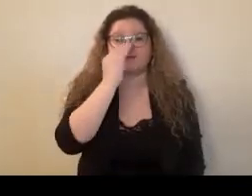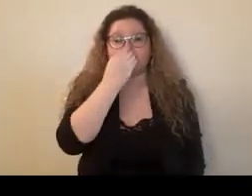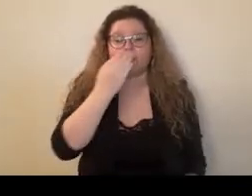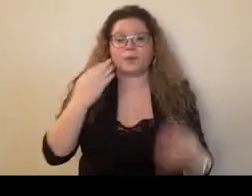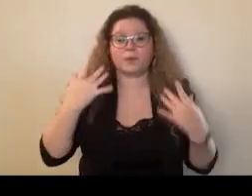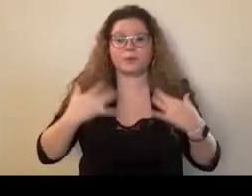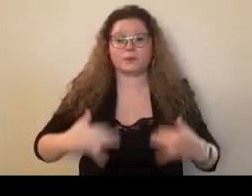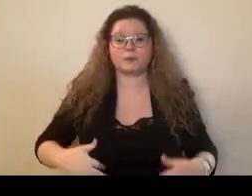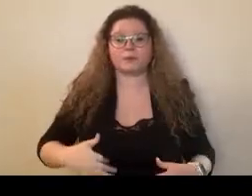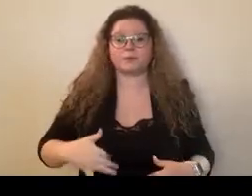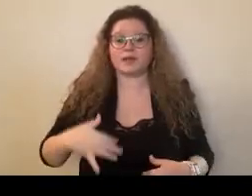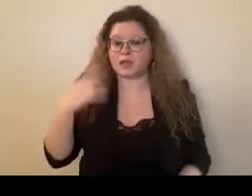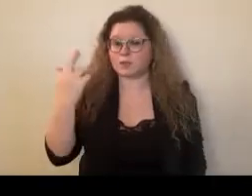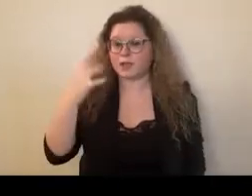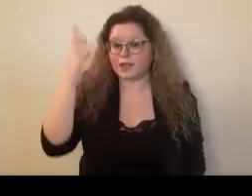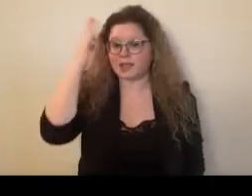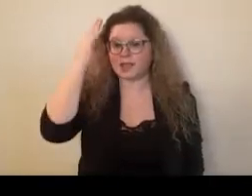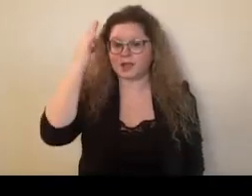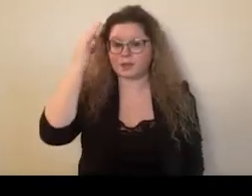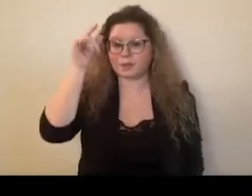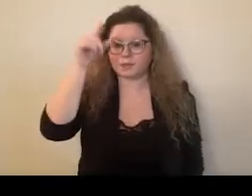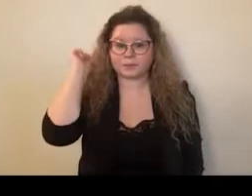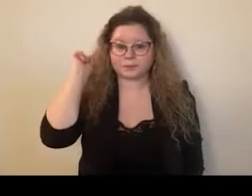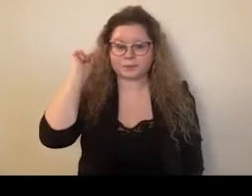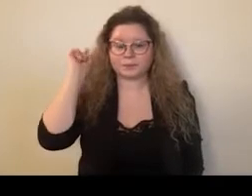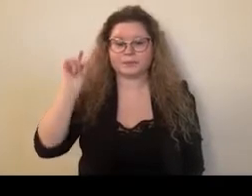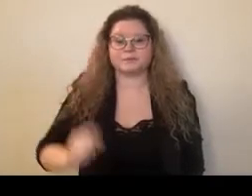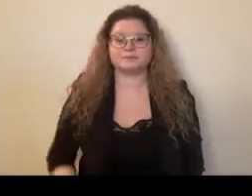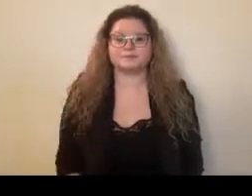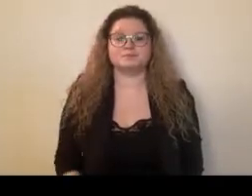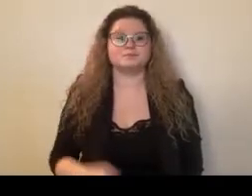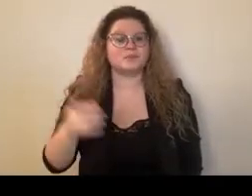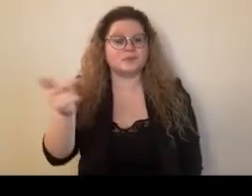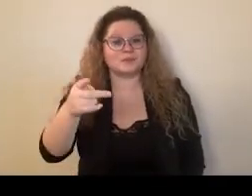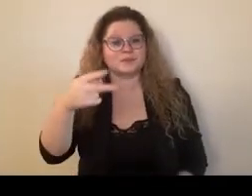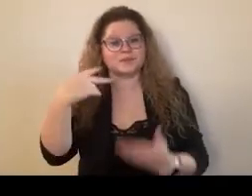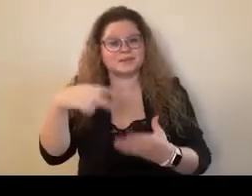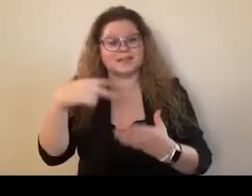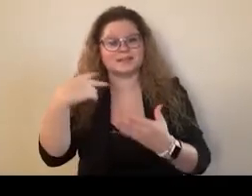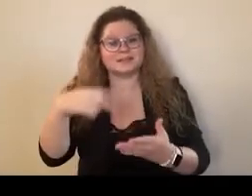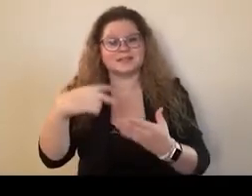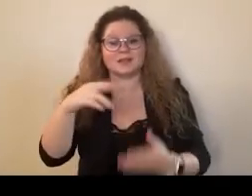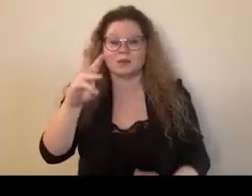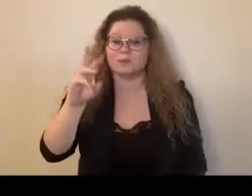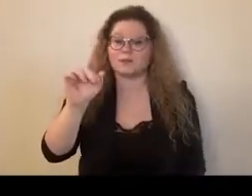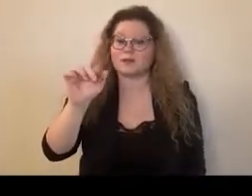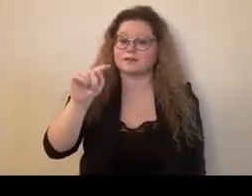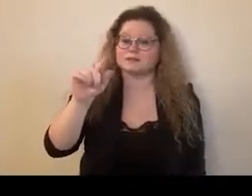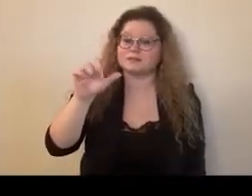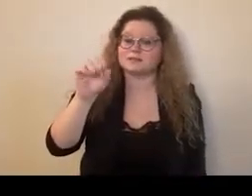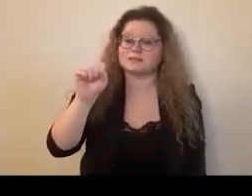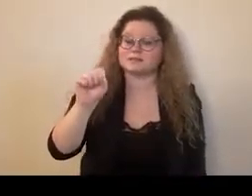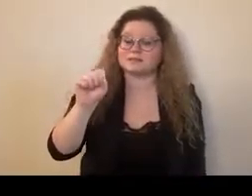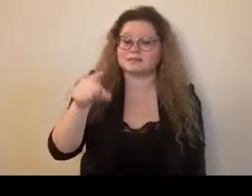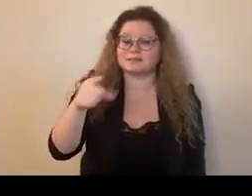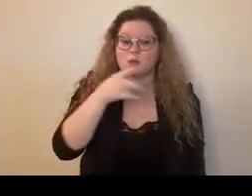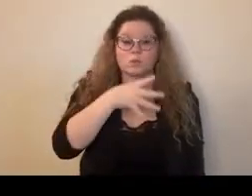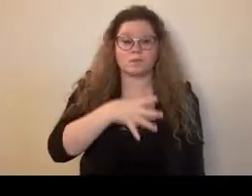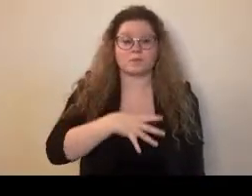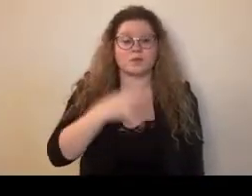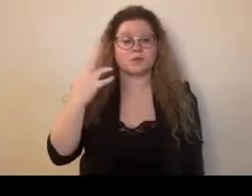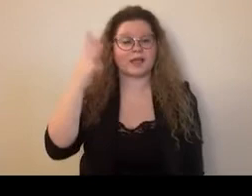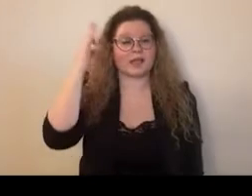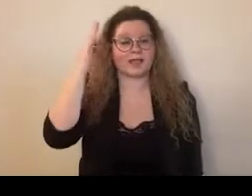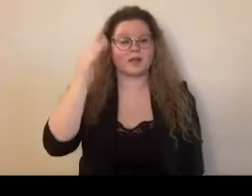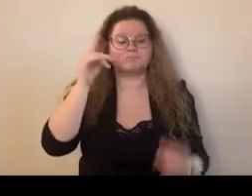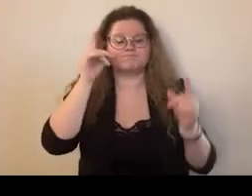and has short grey hair. They are dancing like a waltz, and the lady with the grey hair has her eyes